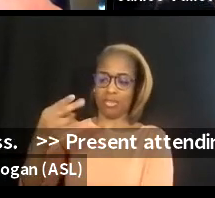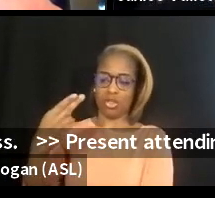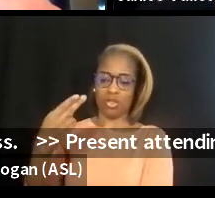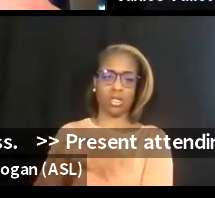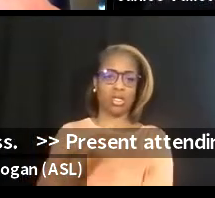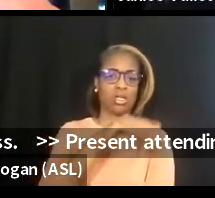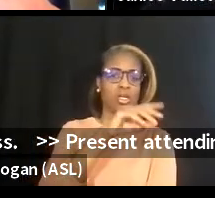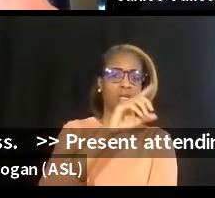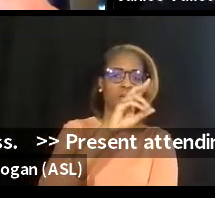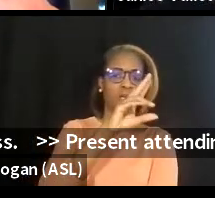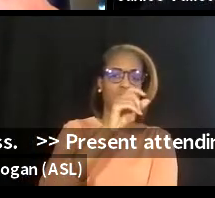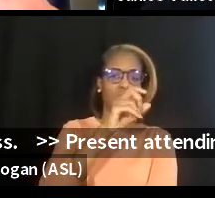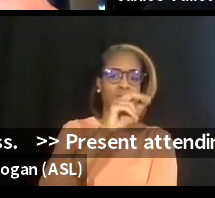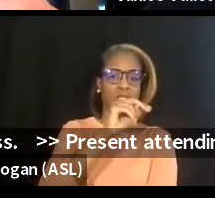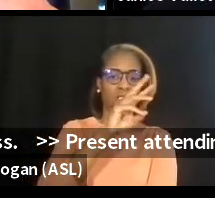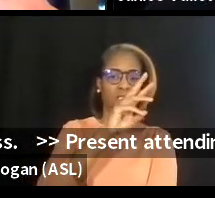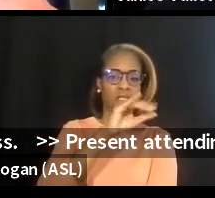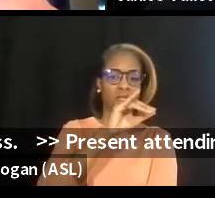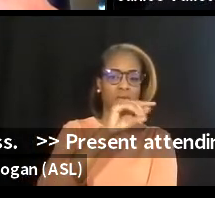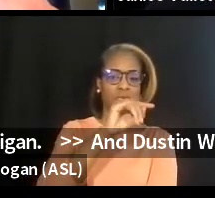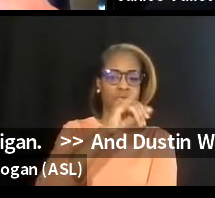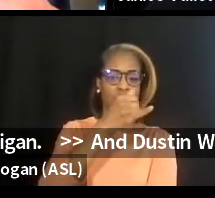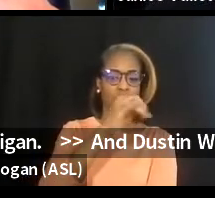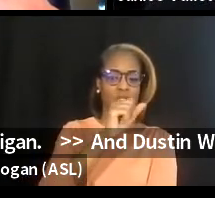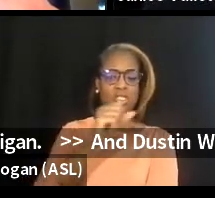and attending from Ann Arbor, Michigan.